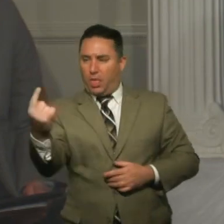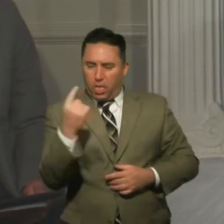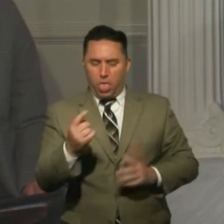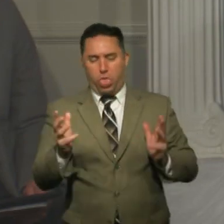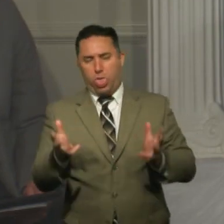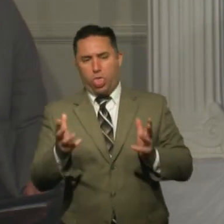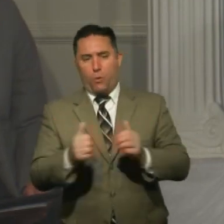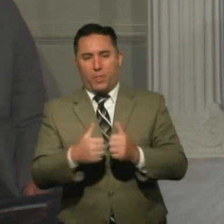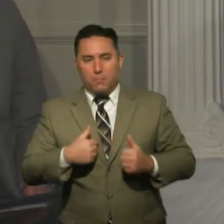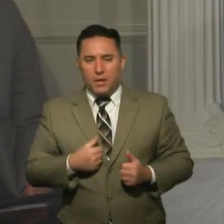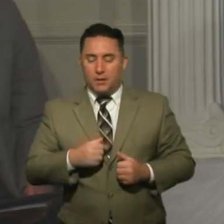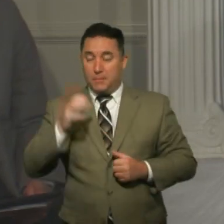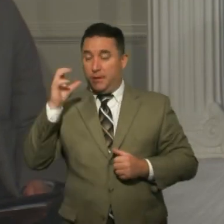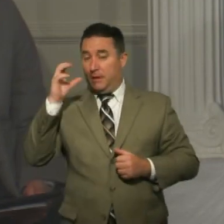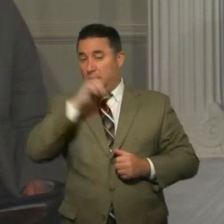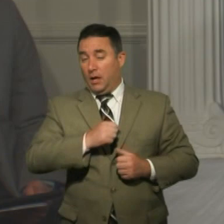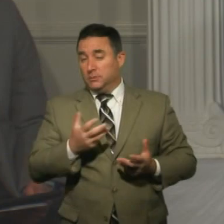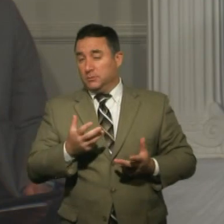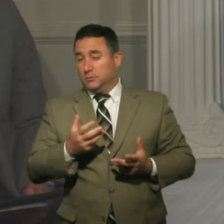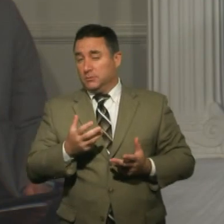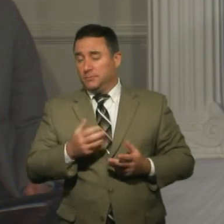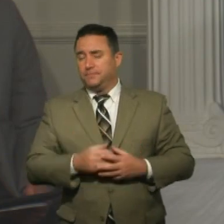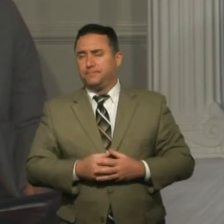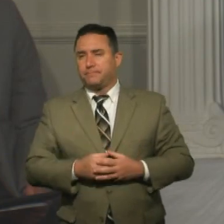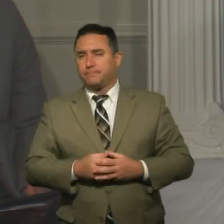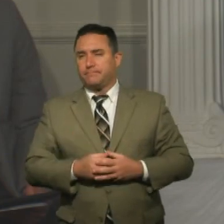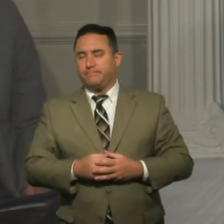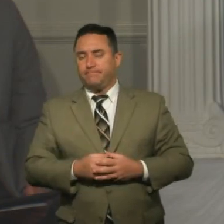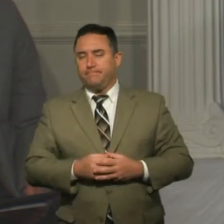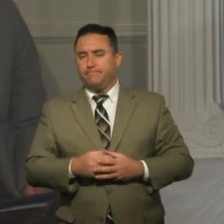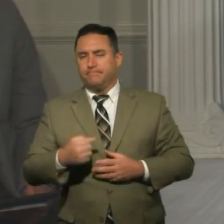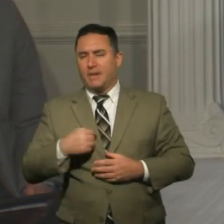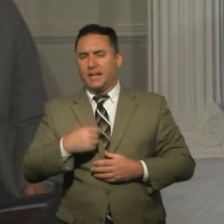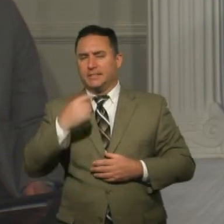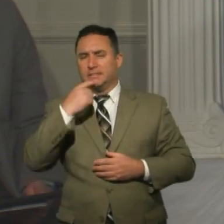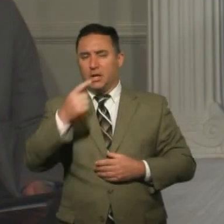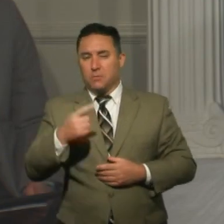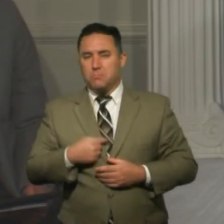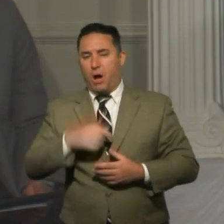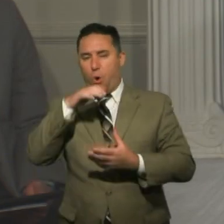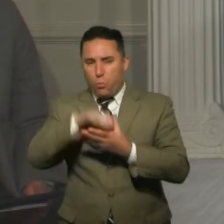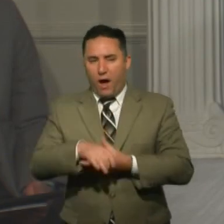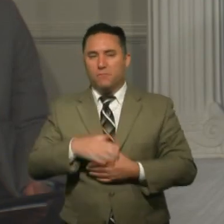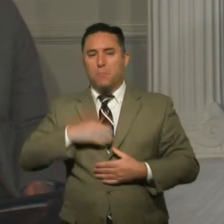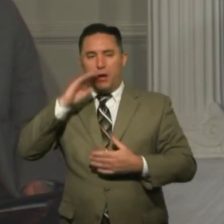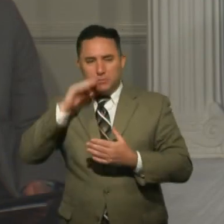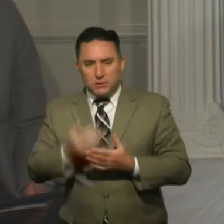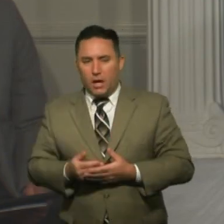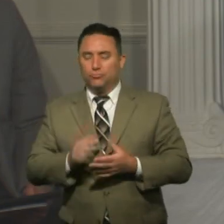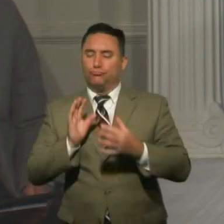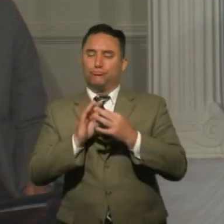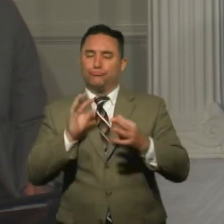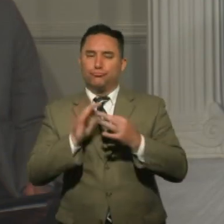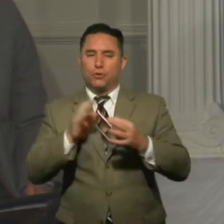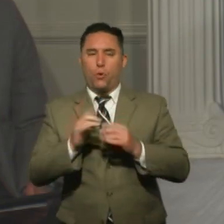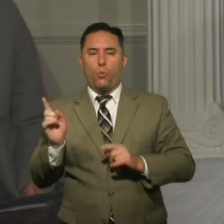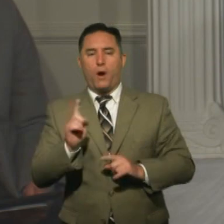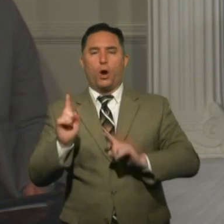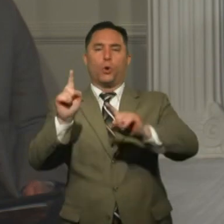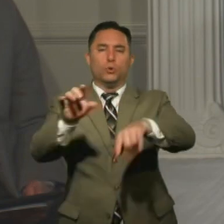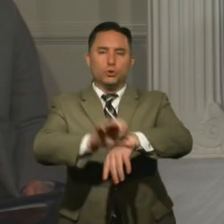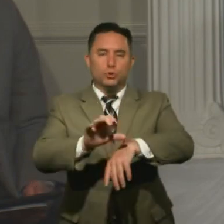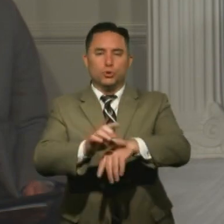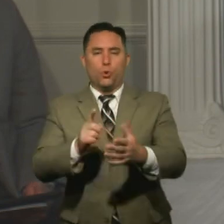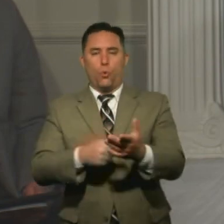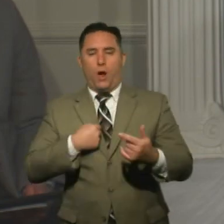any length of time, my guess is I would somehow tell you about my wife and my boys and where I go to church and what